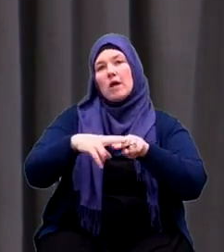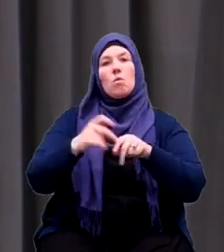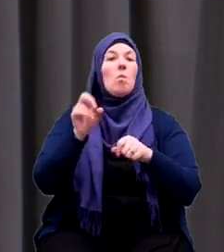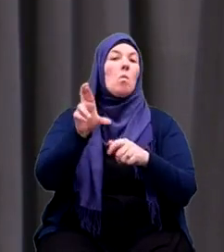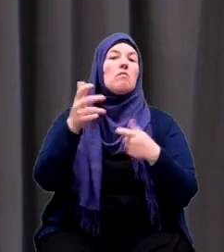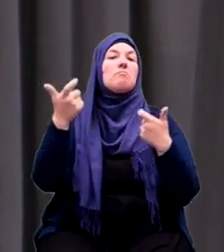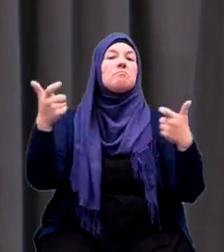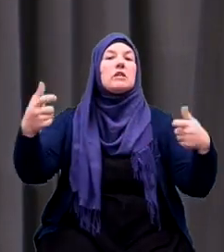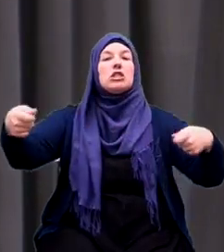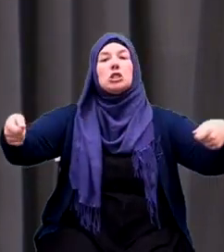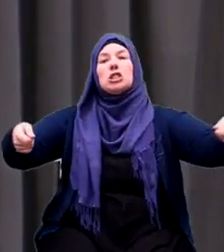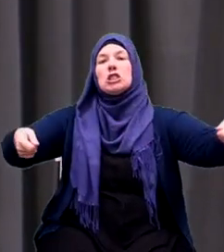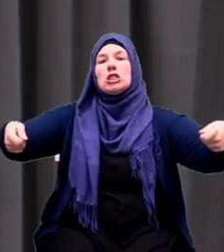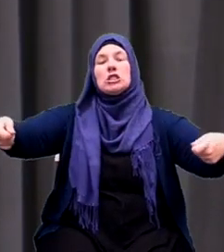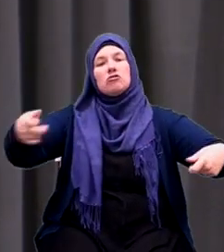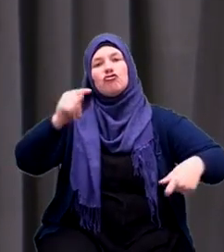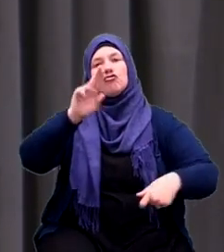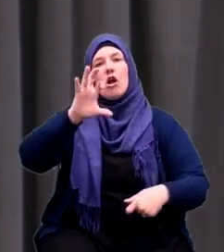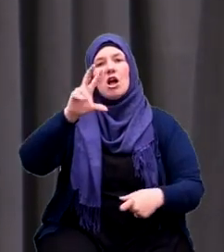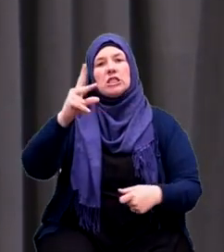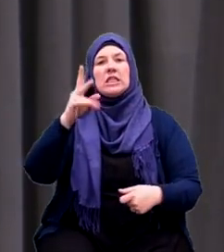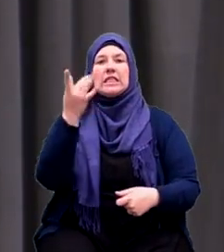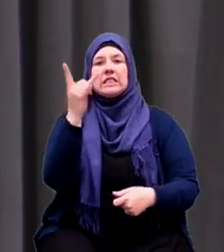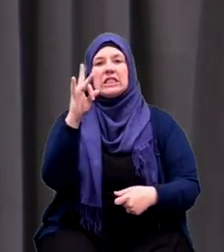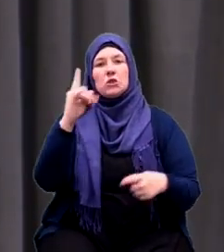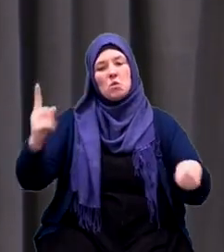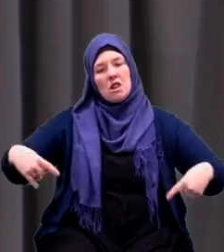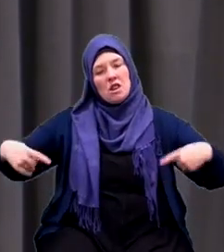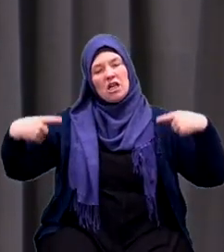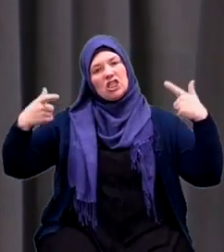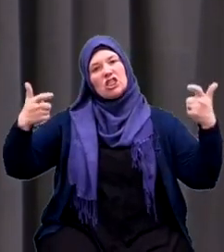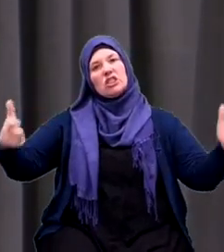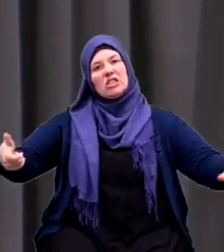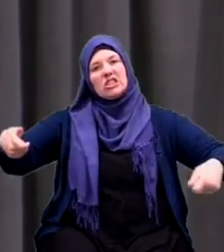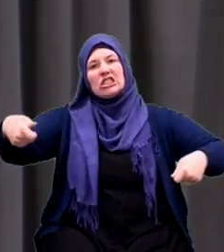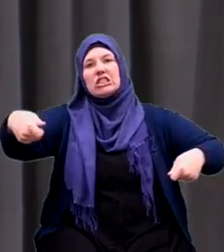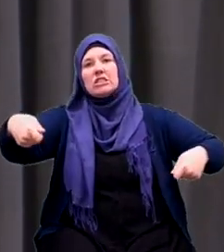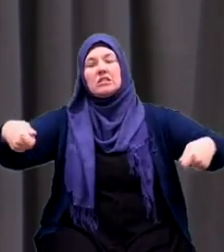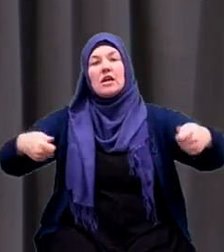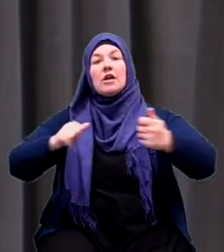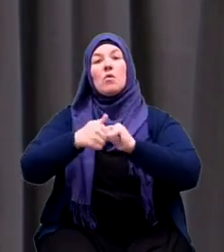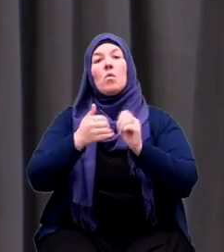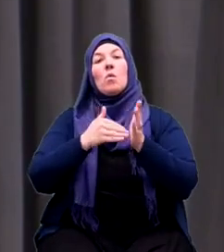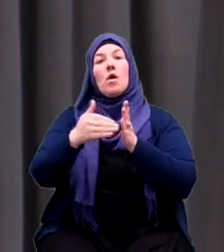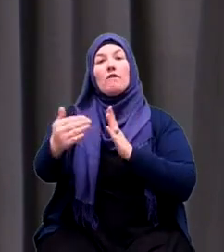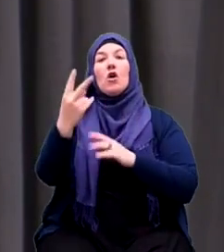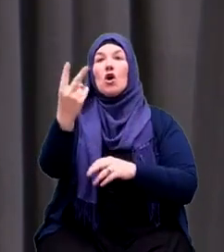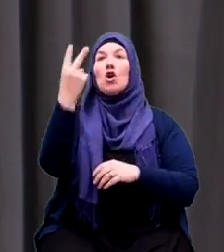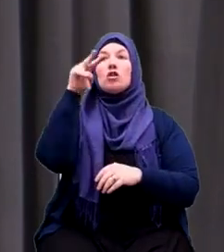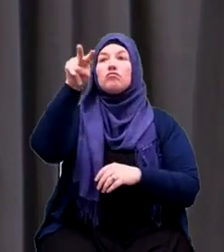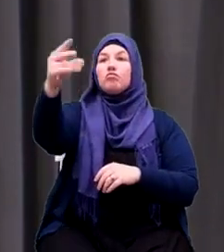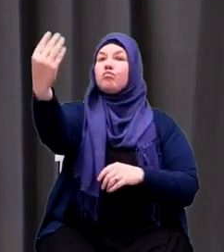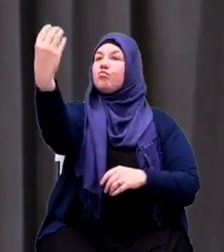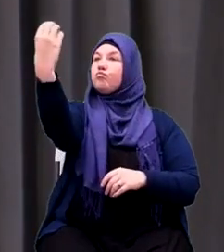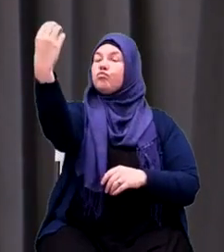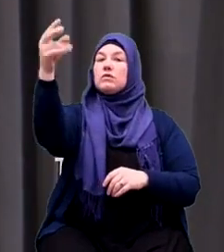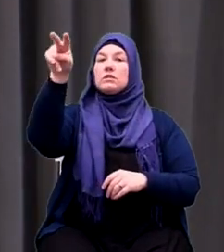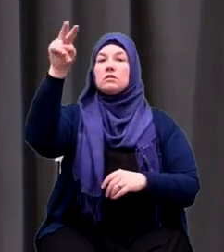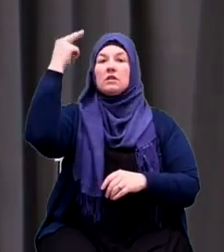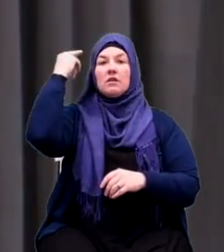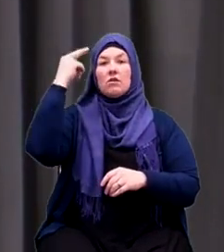big truck, a 10-wheeler truck, how often do you look to the rear mirror?